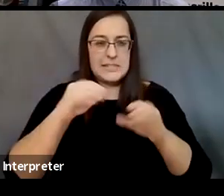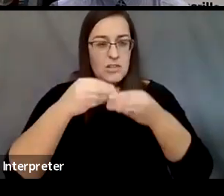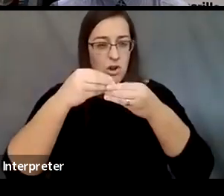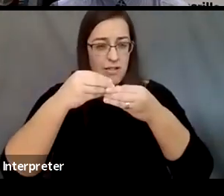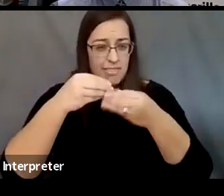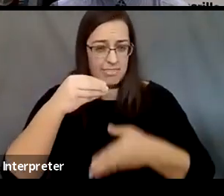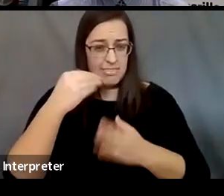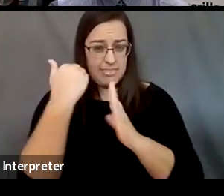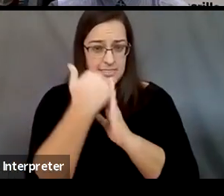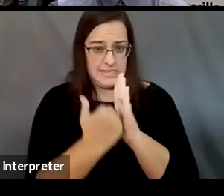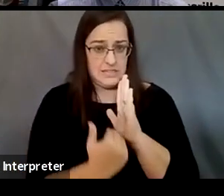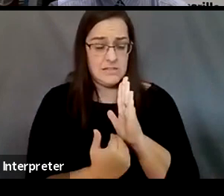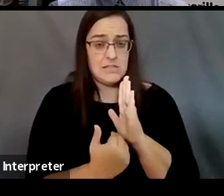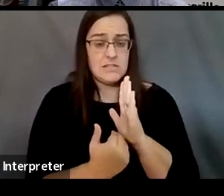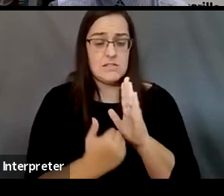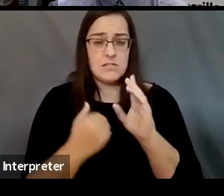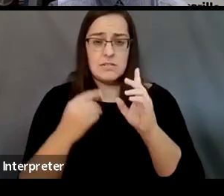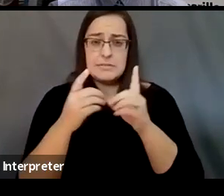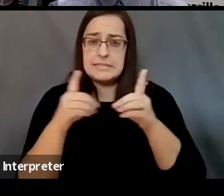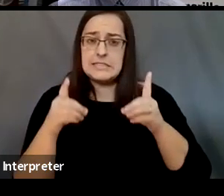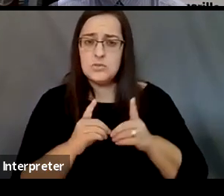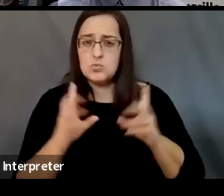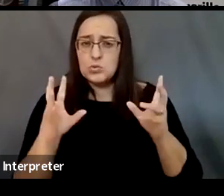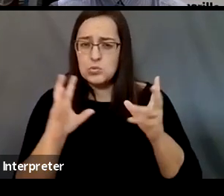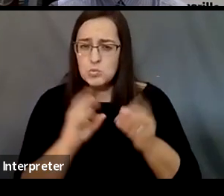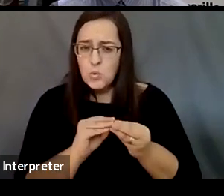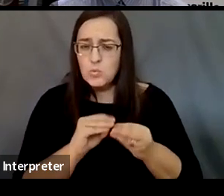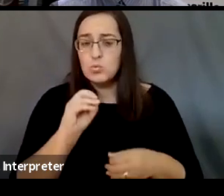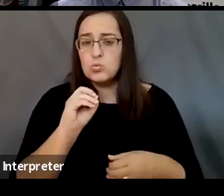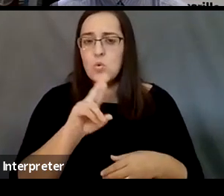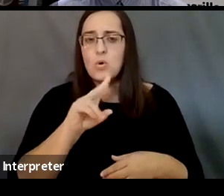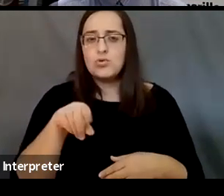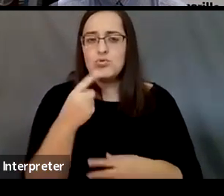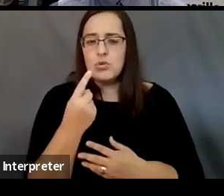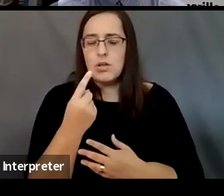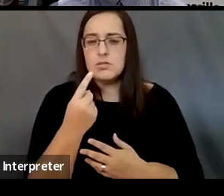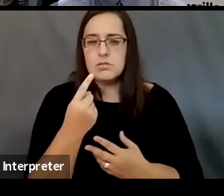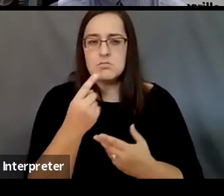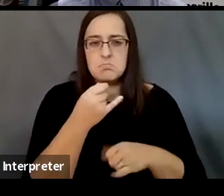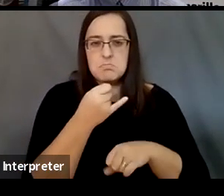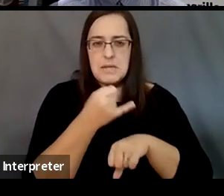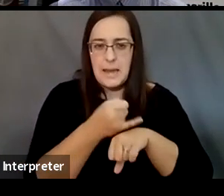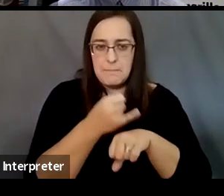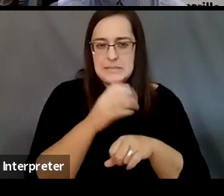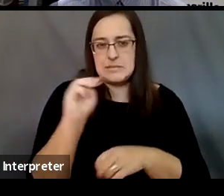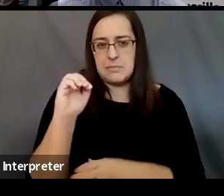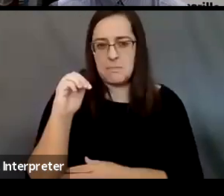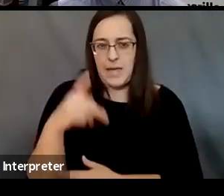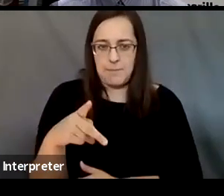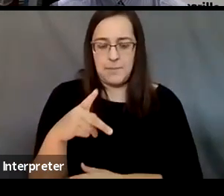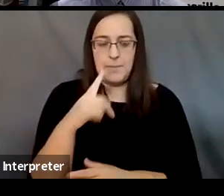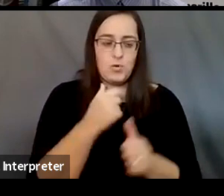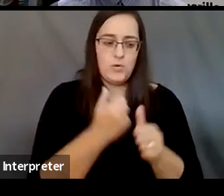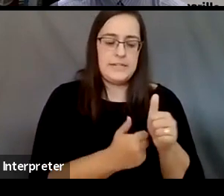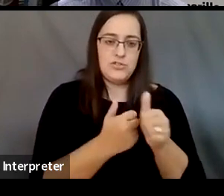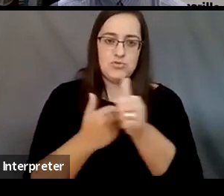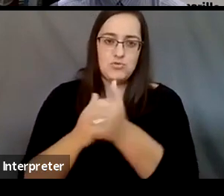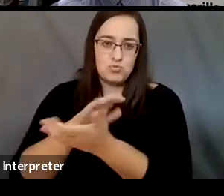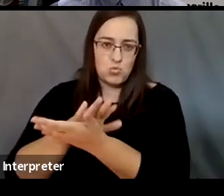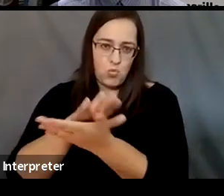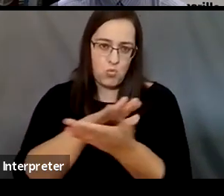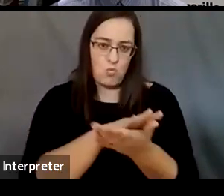the dashboard of district totals, or is there just the campus map for those